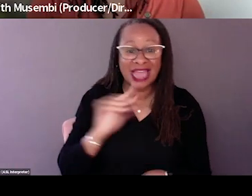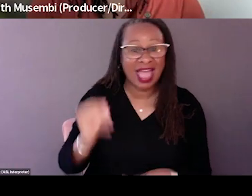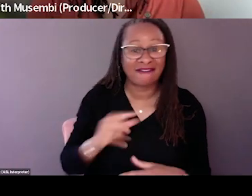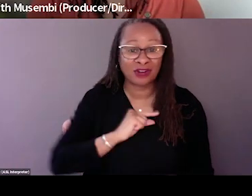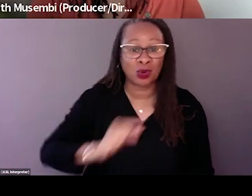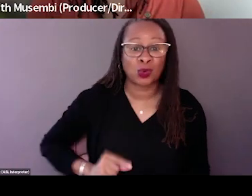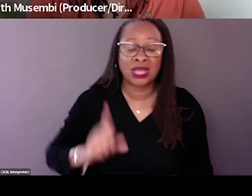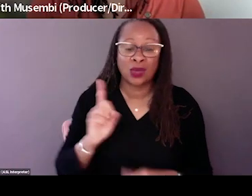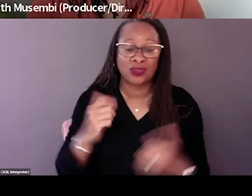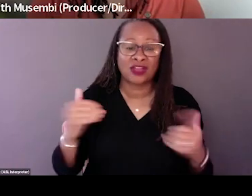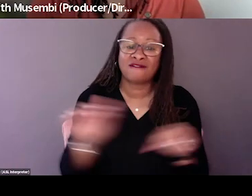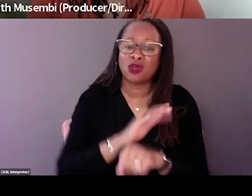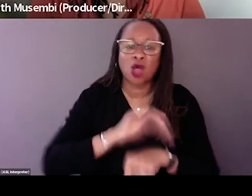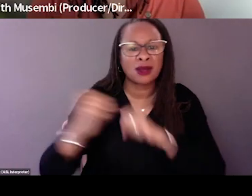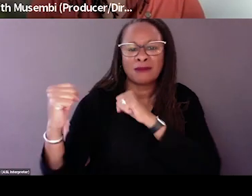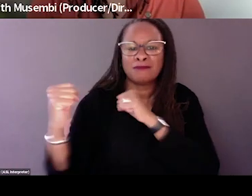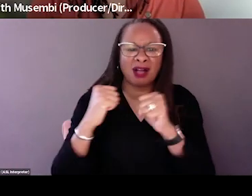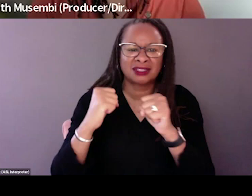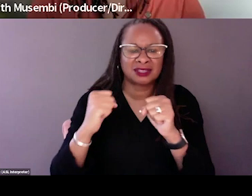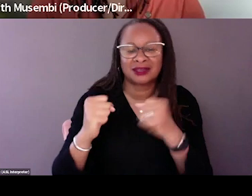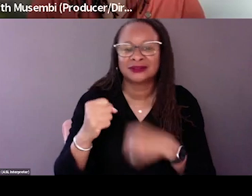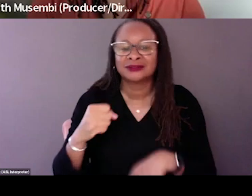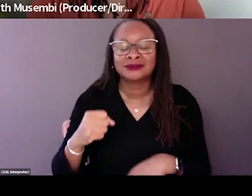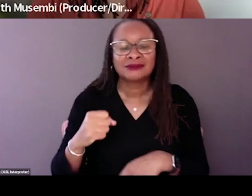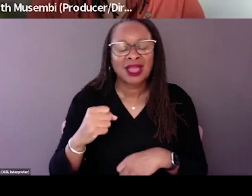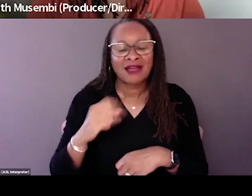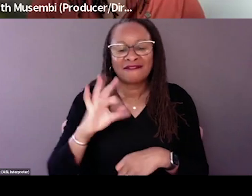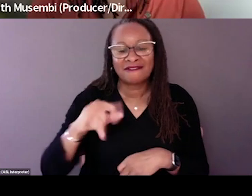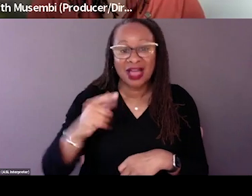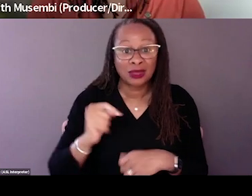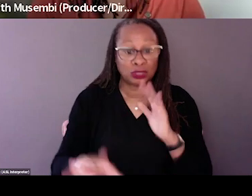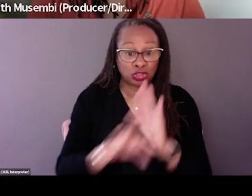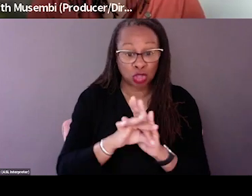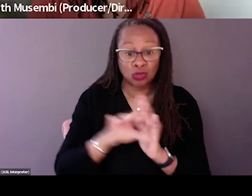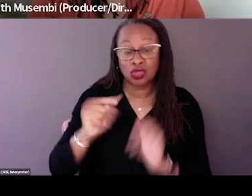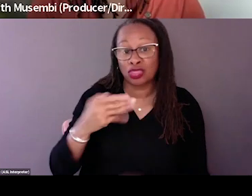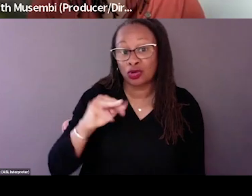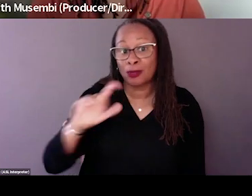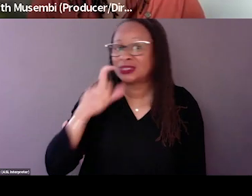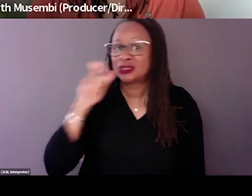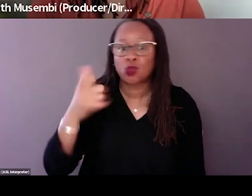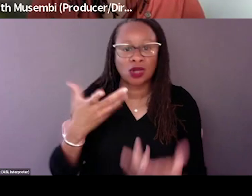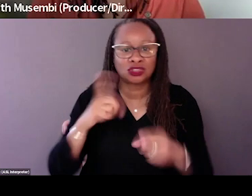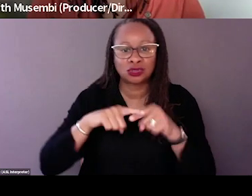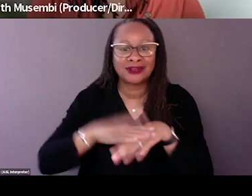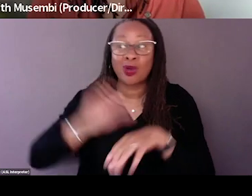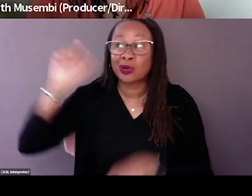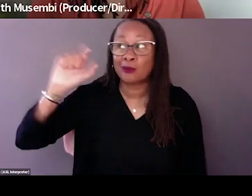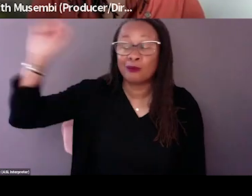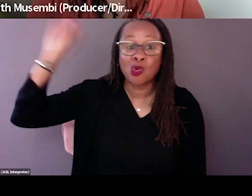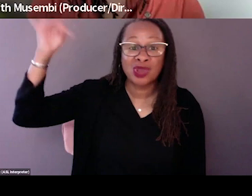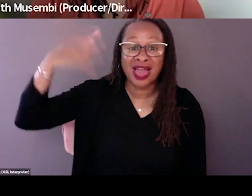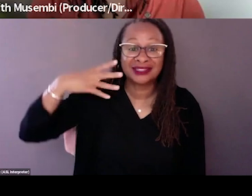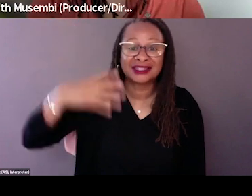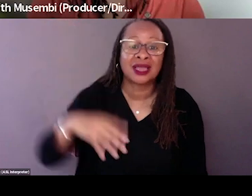fight. We chose a thermal camera because we didn't have to rely on moonlight. Whereas with the hyena and elephant in